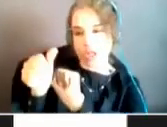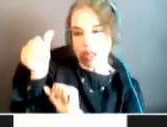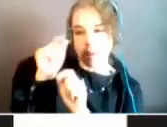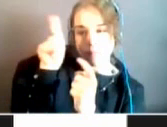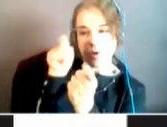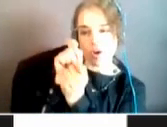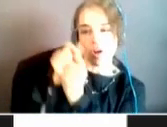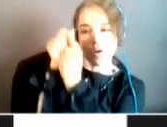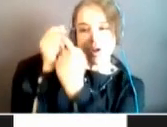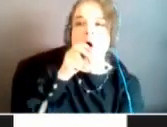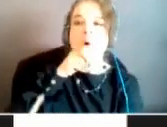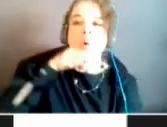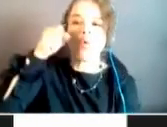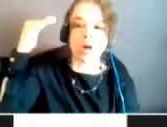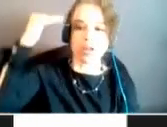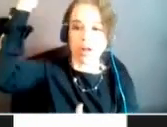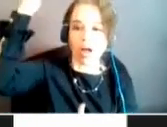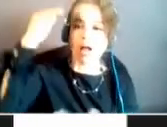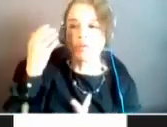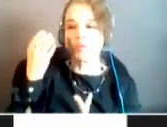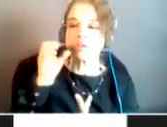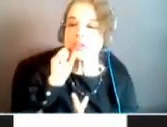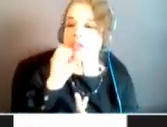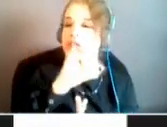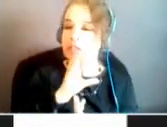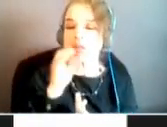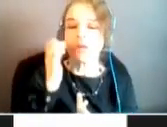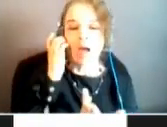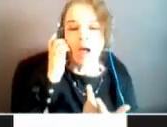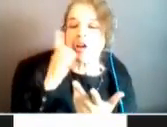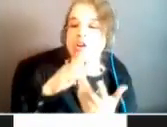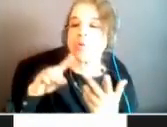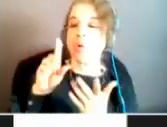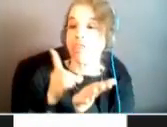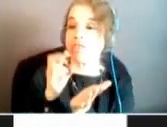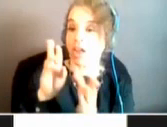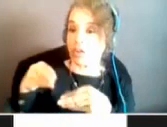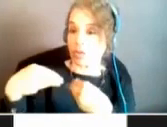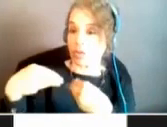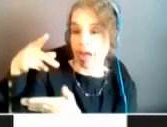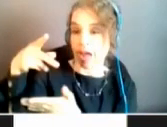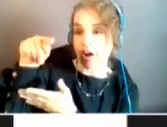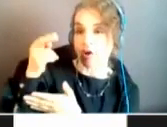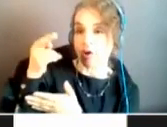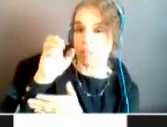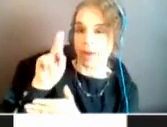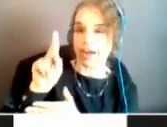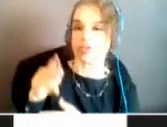specifically in our older adults. So Jocelyn, I'm going to hand it over to you.